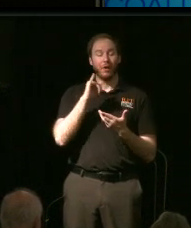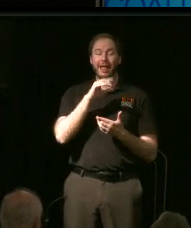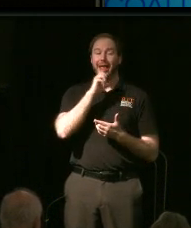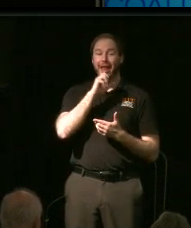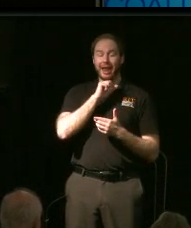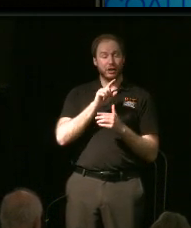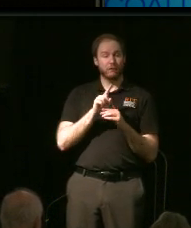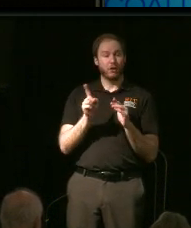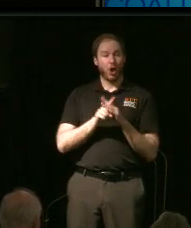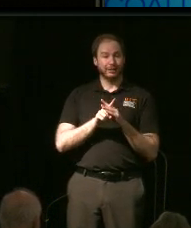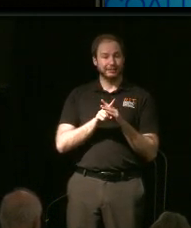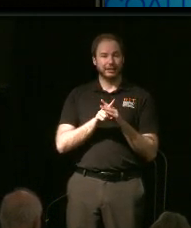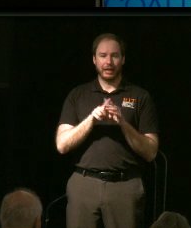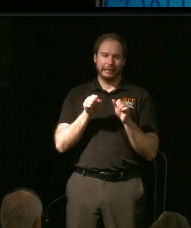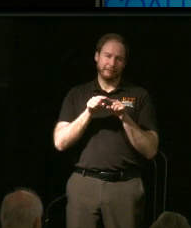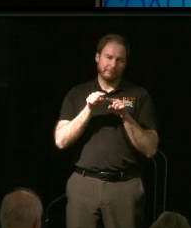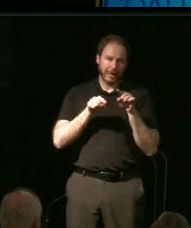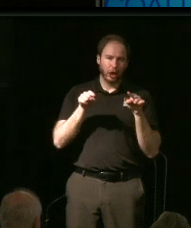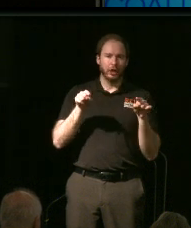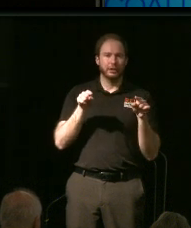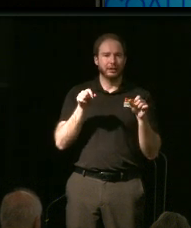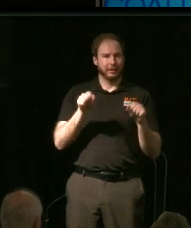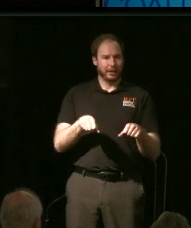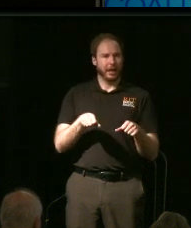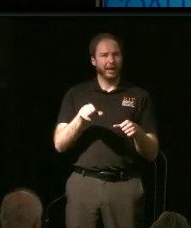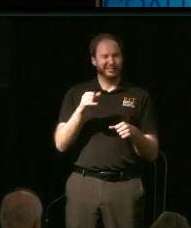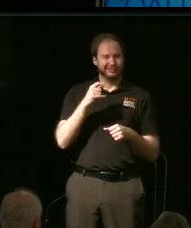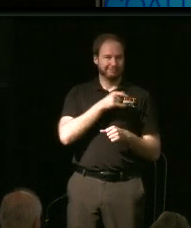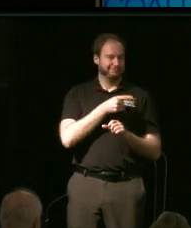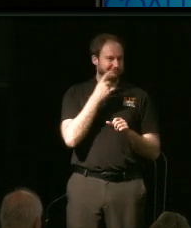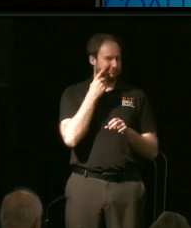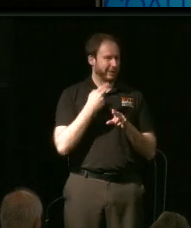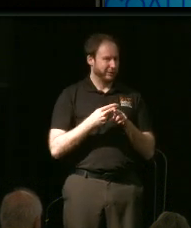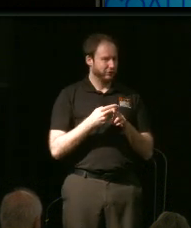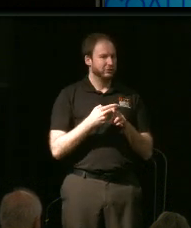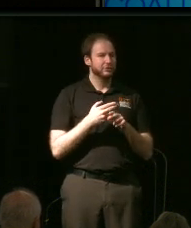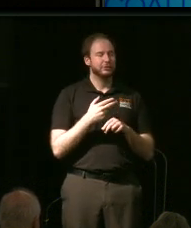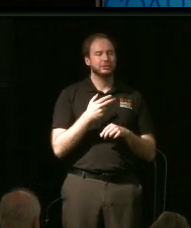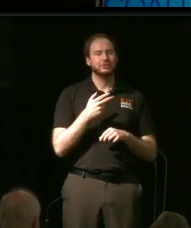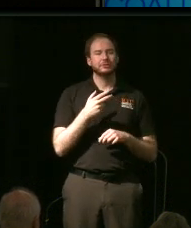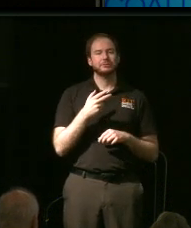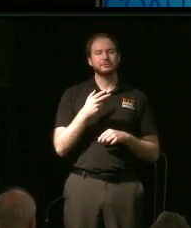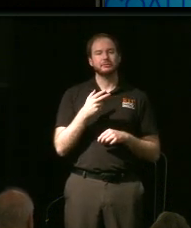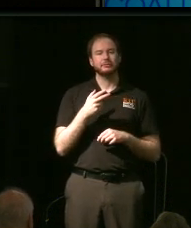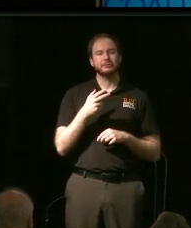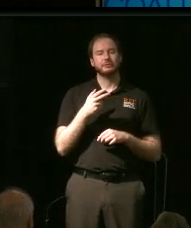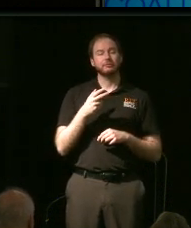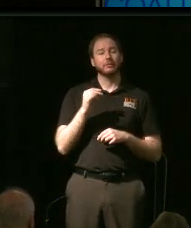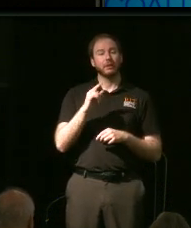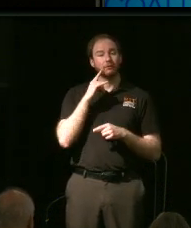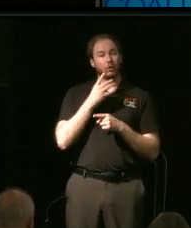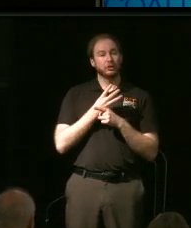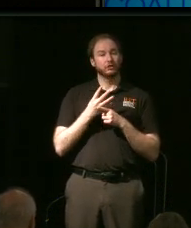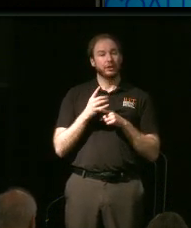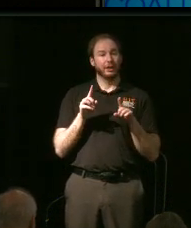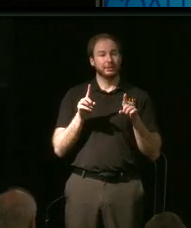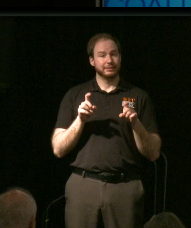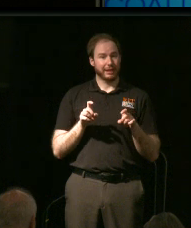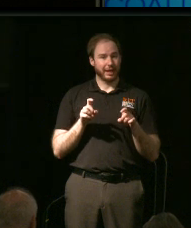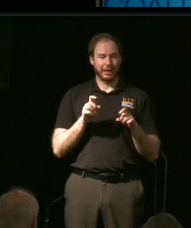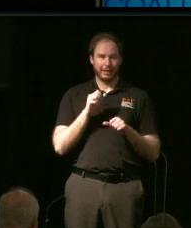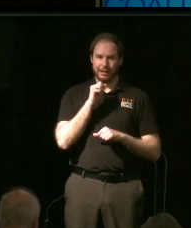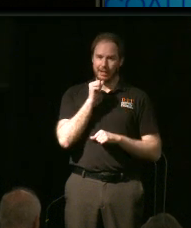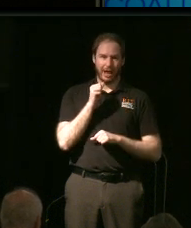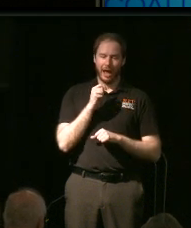of all of these things can vary a little bit, as Jen mentioned. And the other thing is that genetic testing, as I just said, is